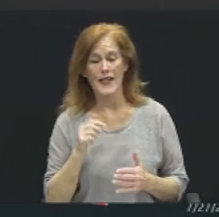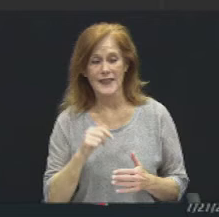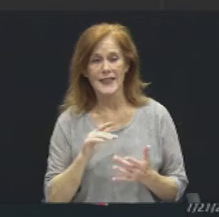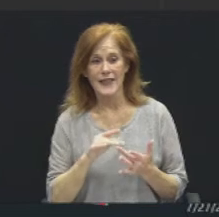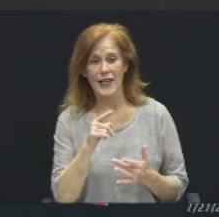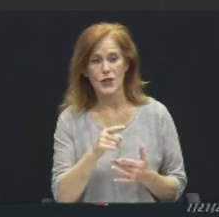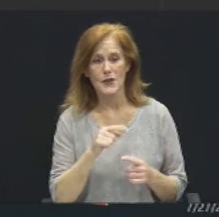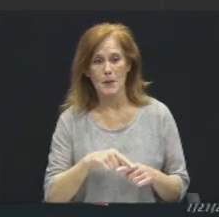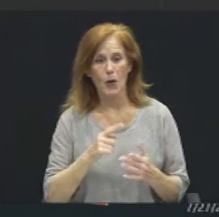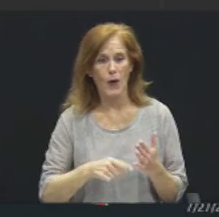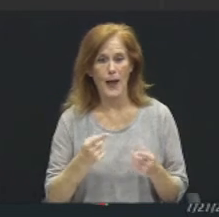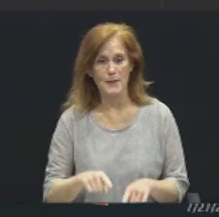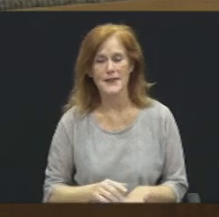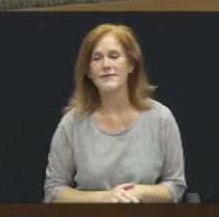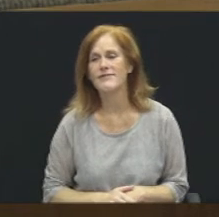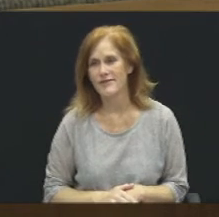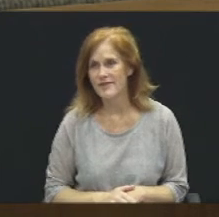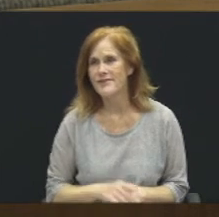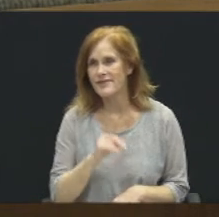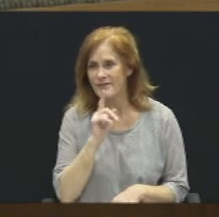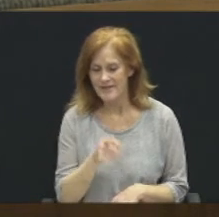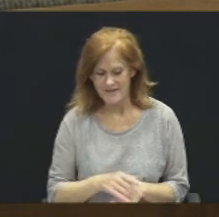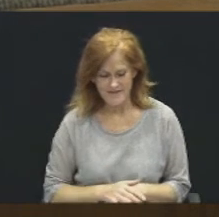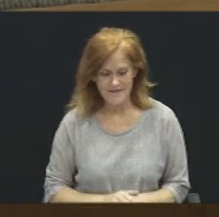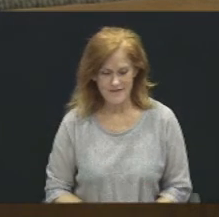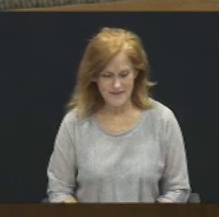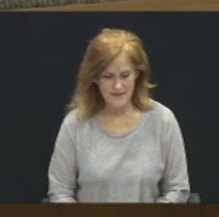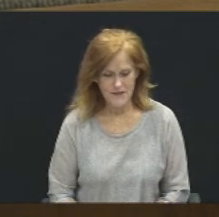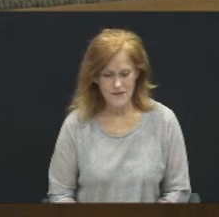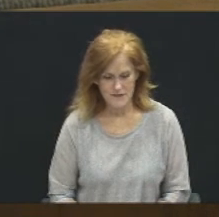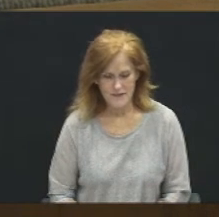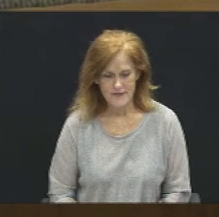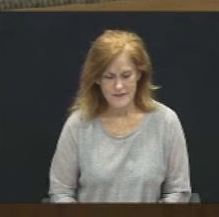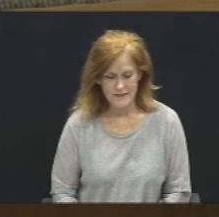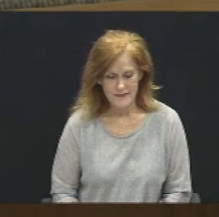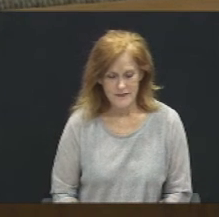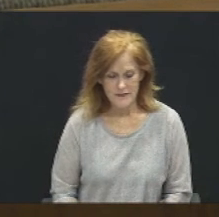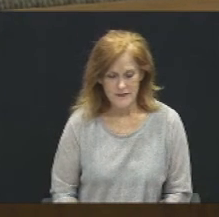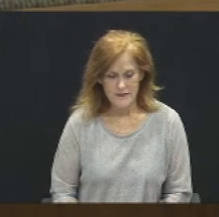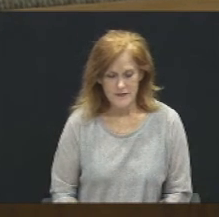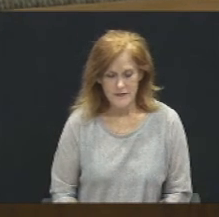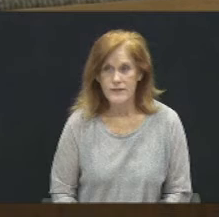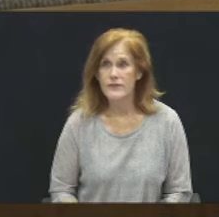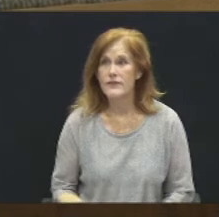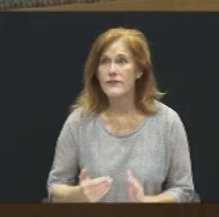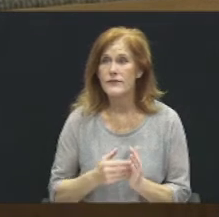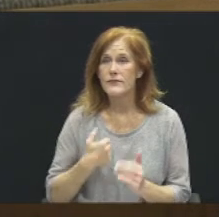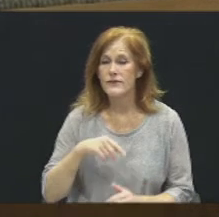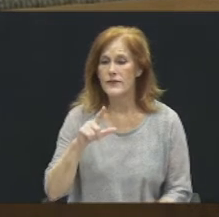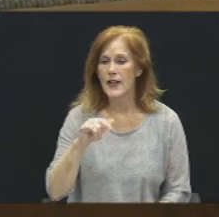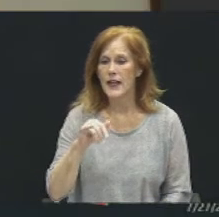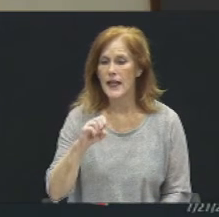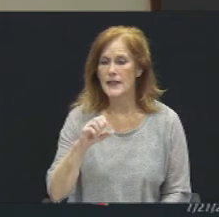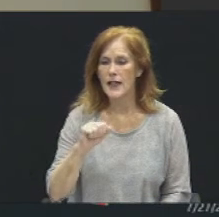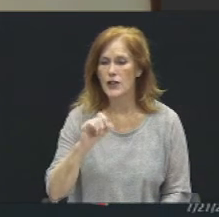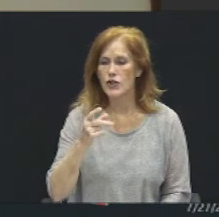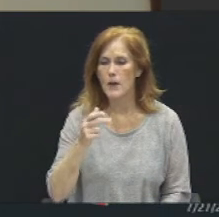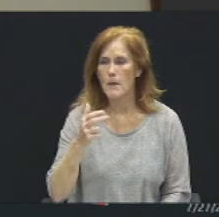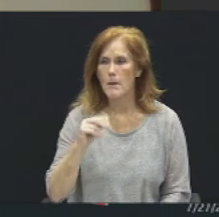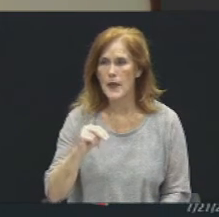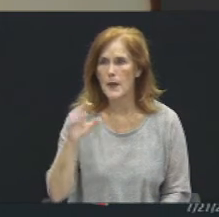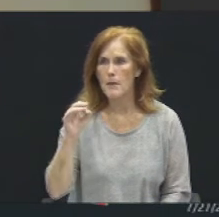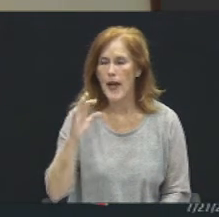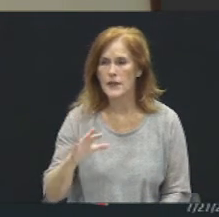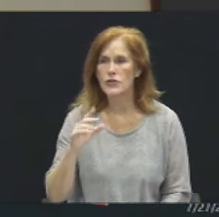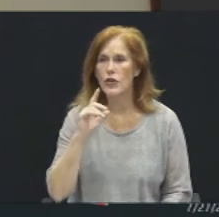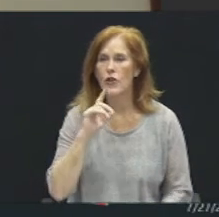depending on what comes up. You bet. You bet. Thank you. Again, I'm Lisa Sherman. I'm the pastor at